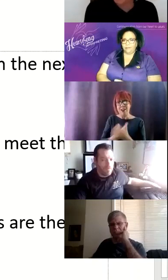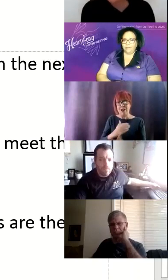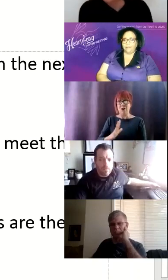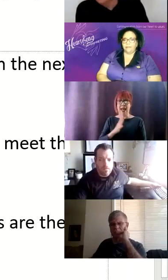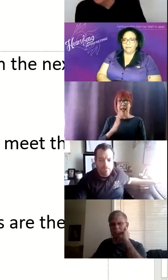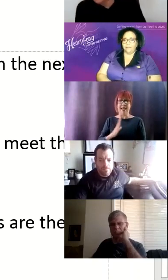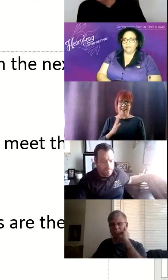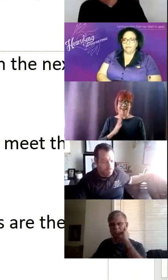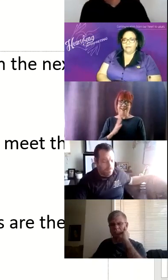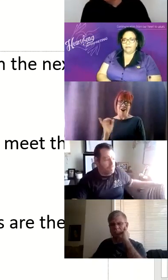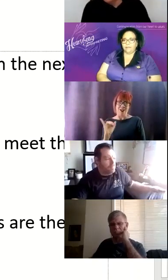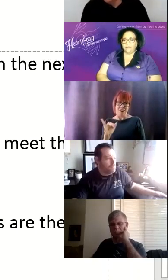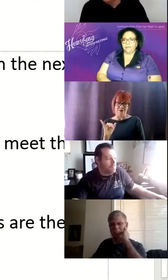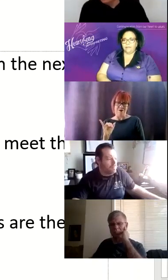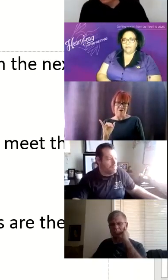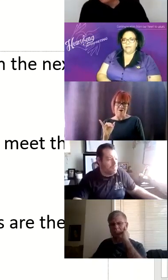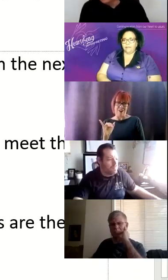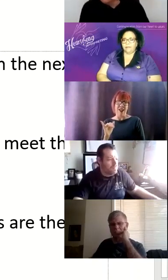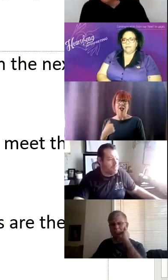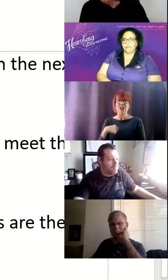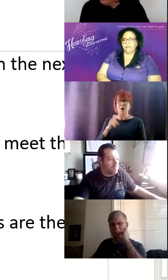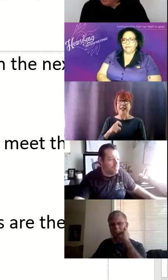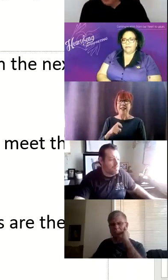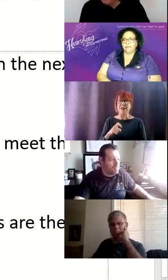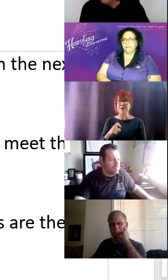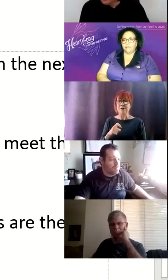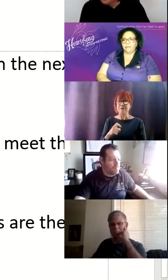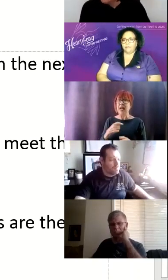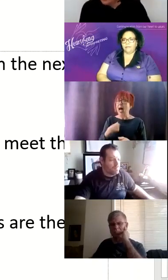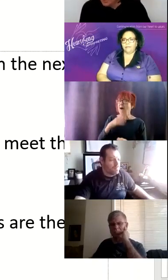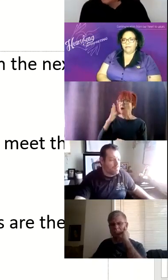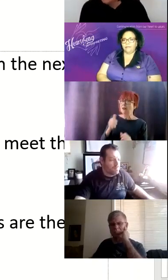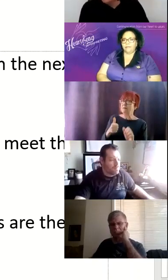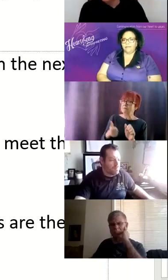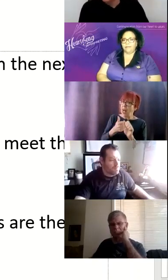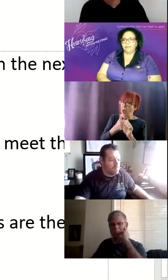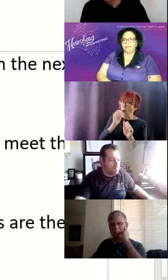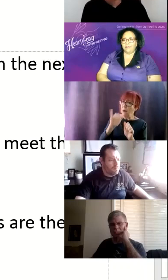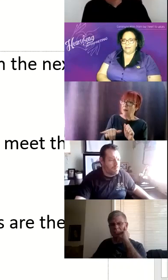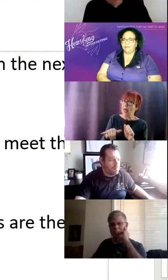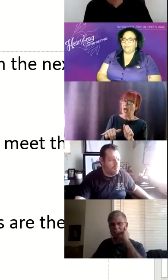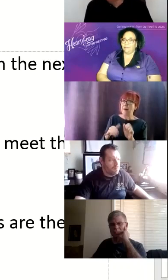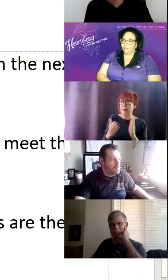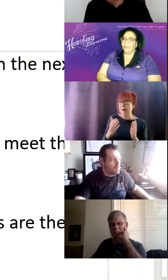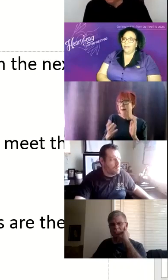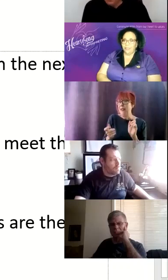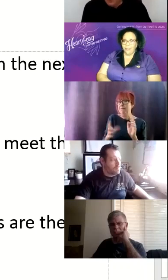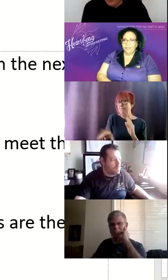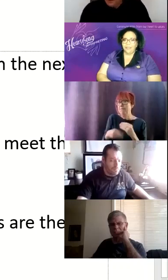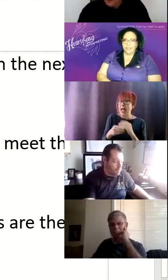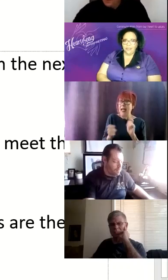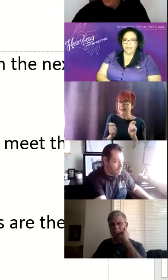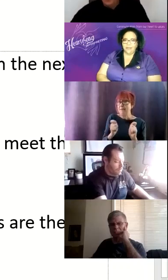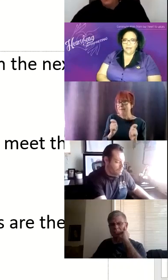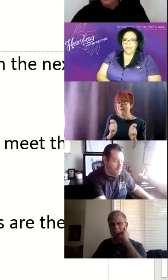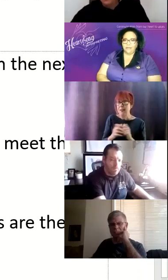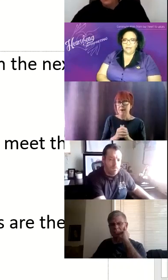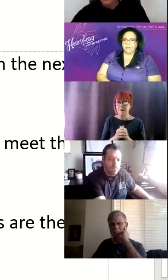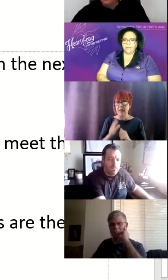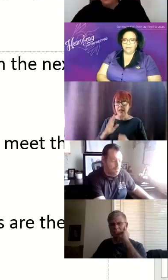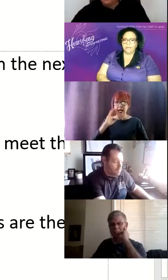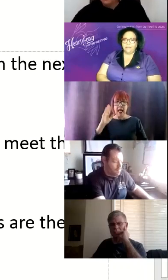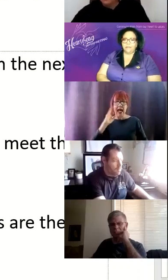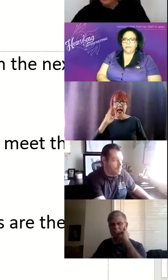something we can continue to polish up and maybe adjust and change with the times. And this is Joanne